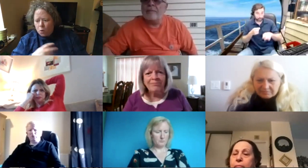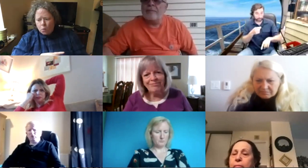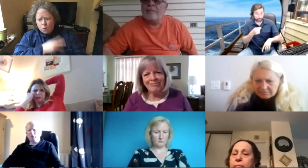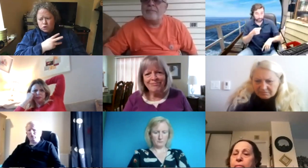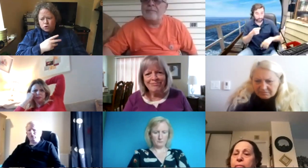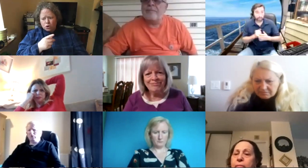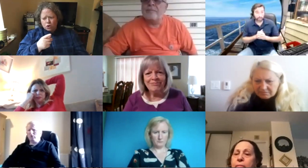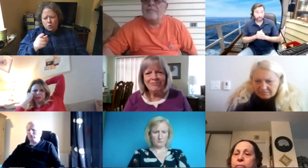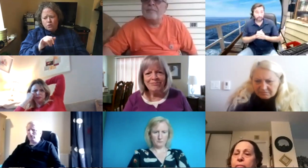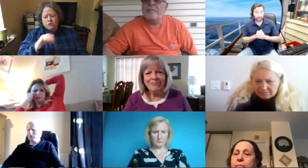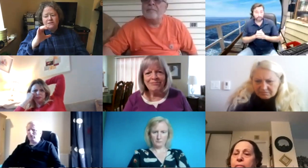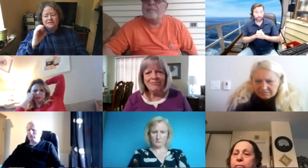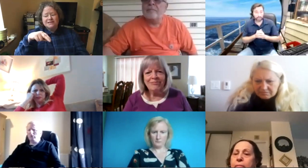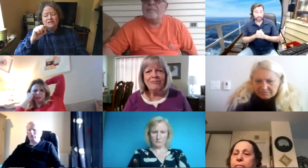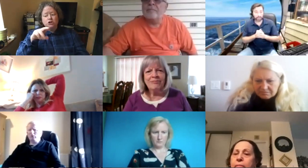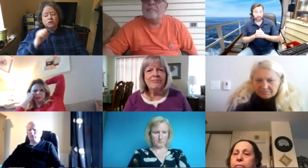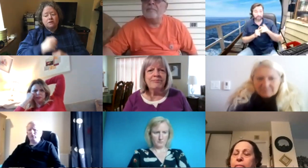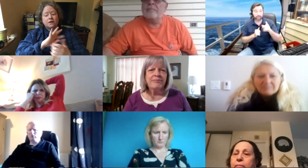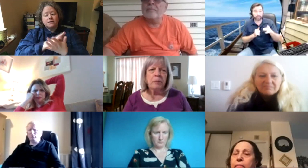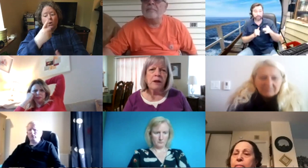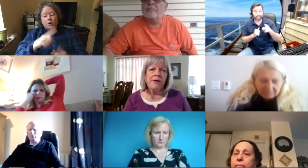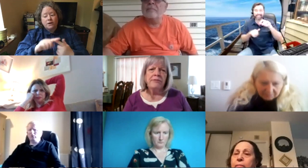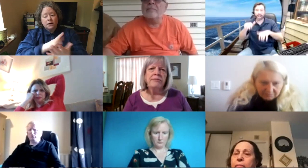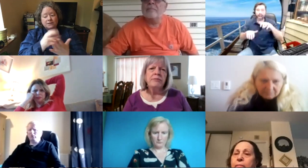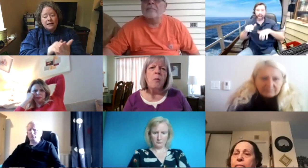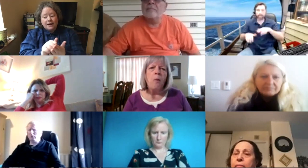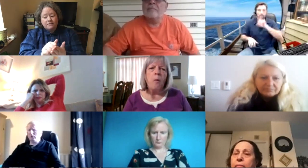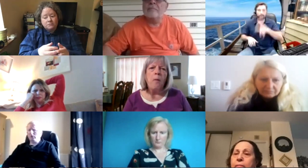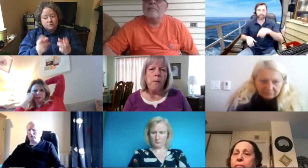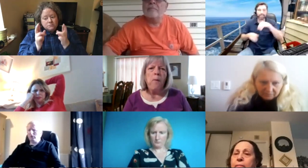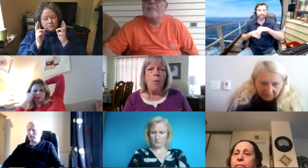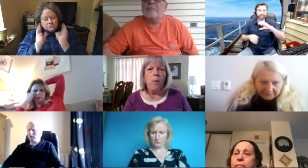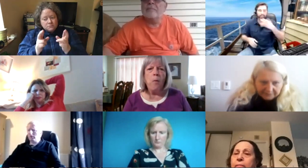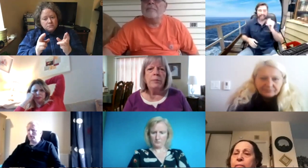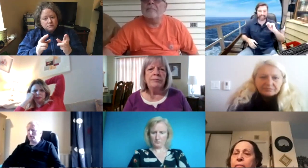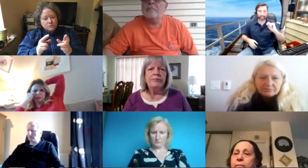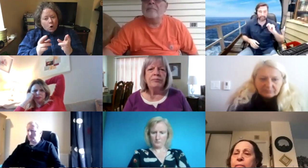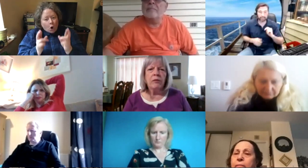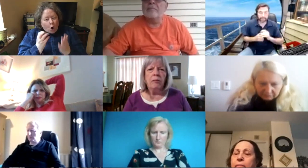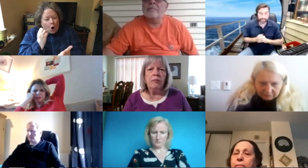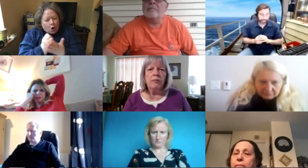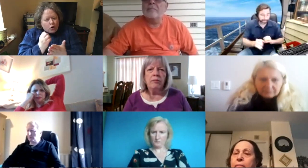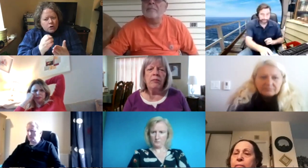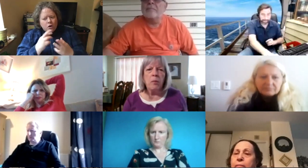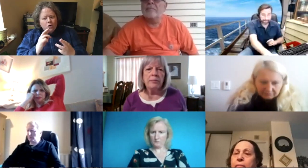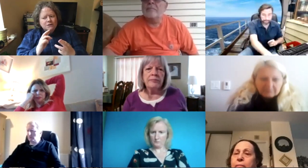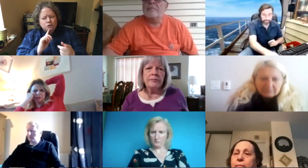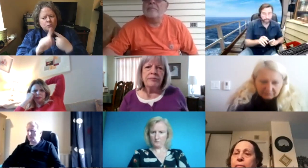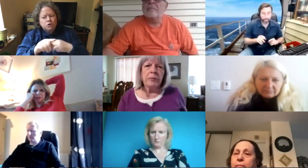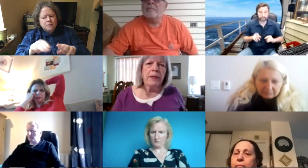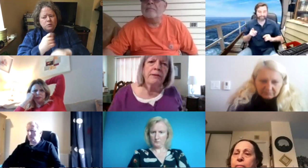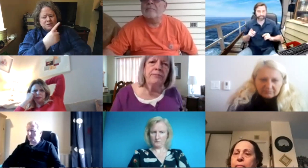he has asked a question in chat. So looking at 1901